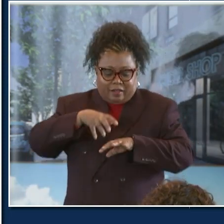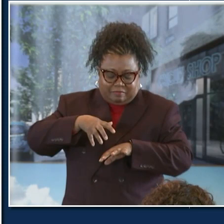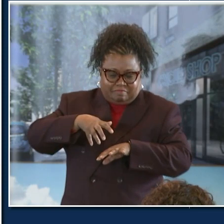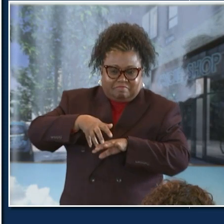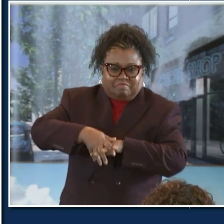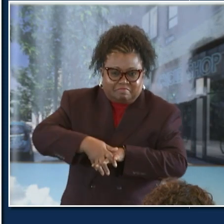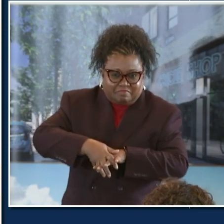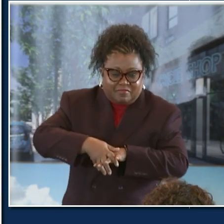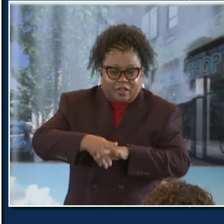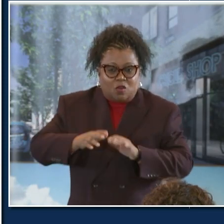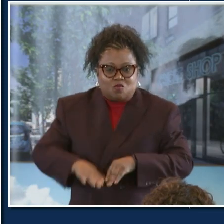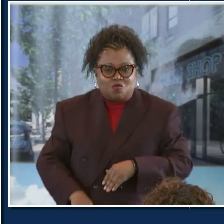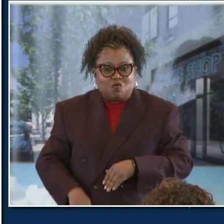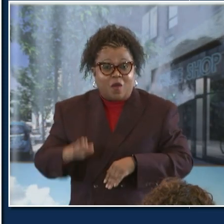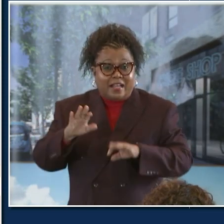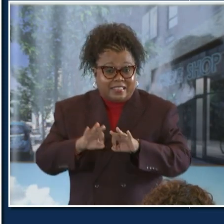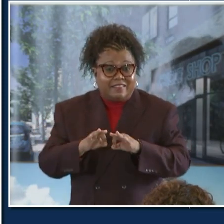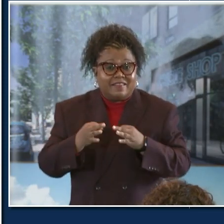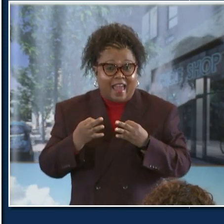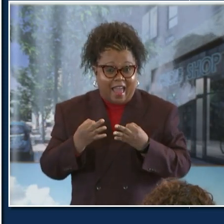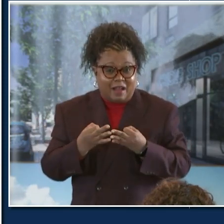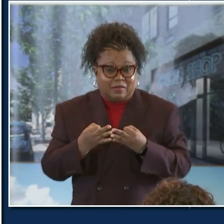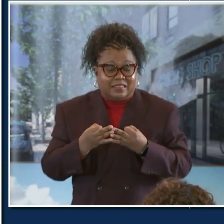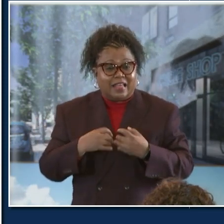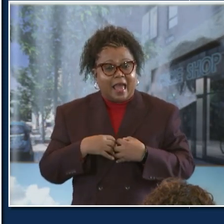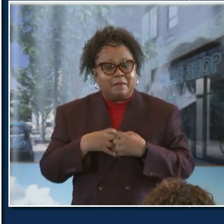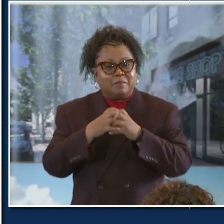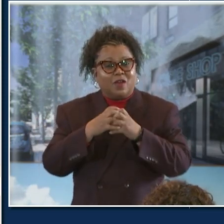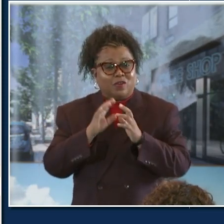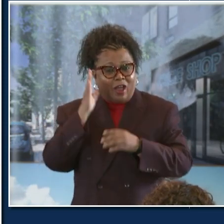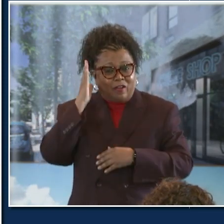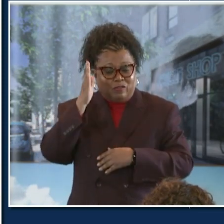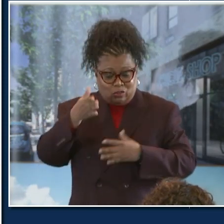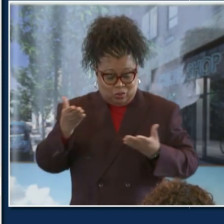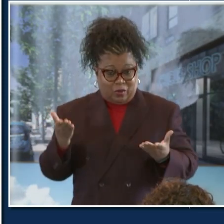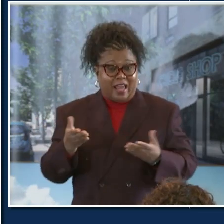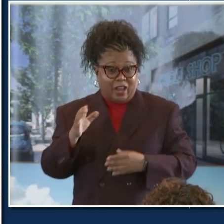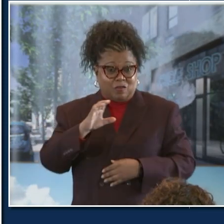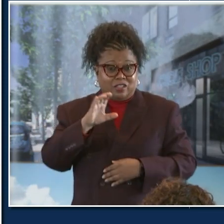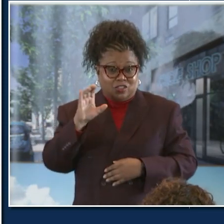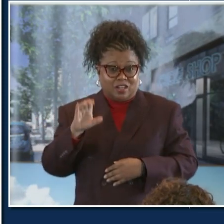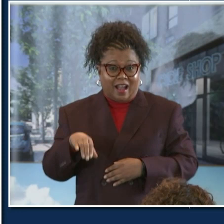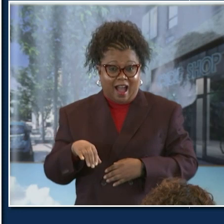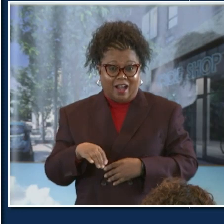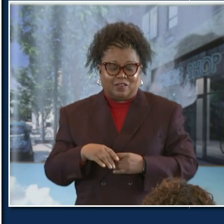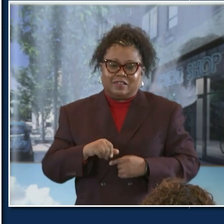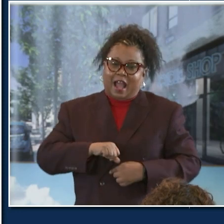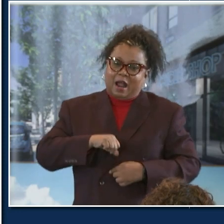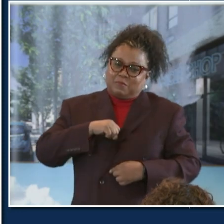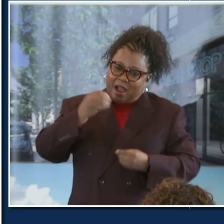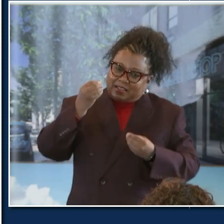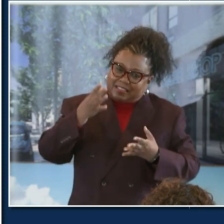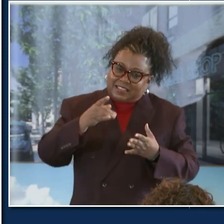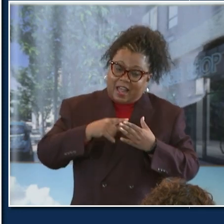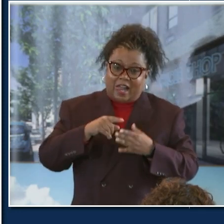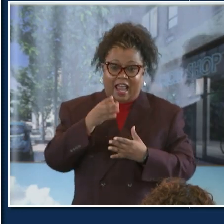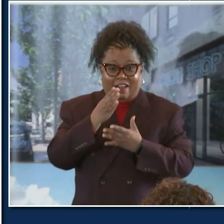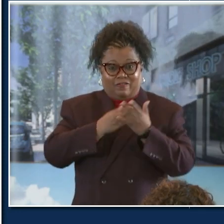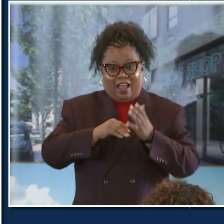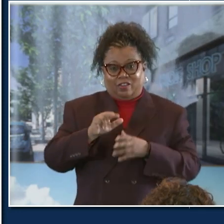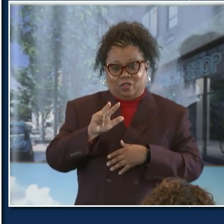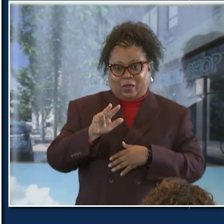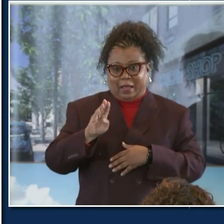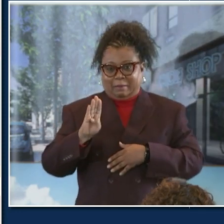roots, raise families, and build a future here in Chicago. I am proud to say that in Phase 3B, we